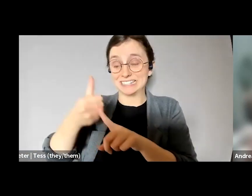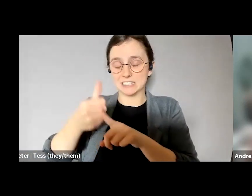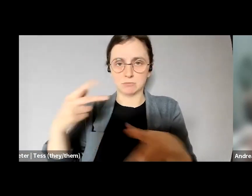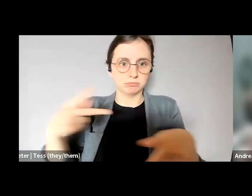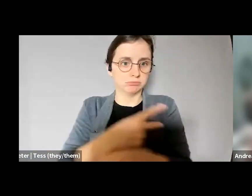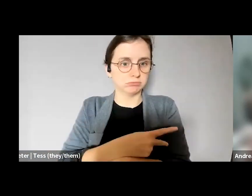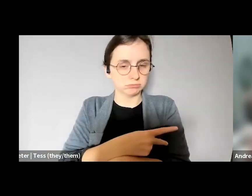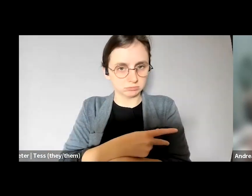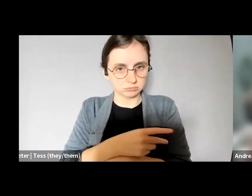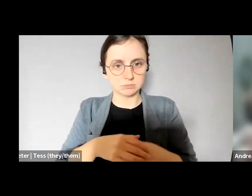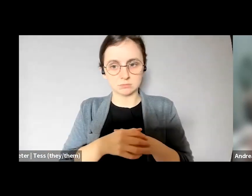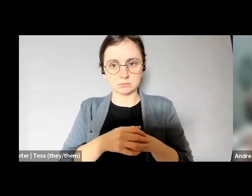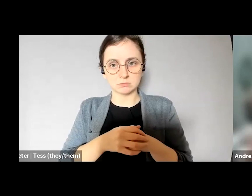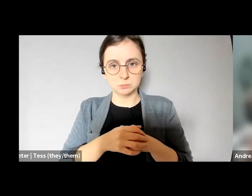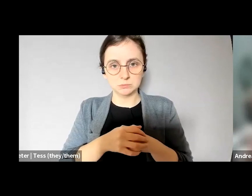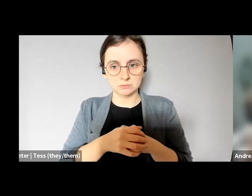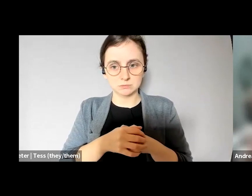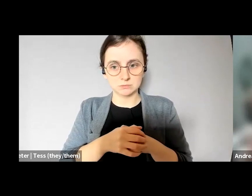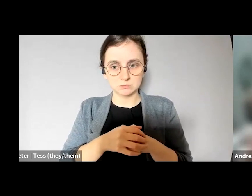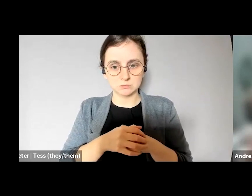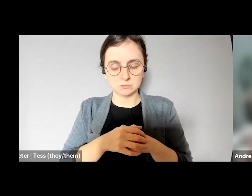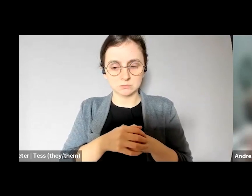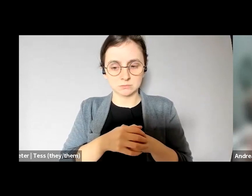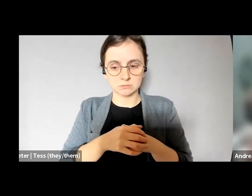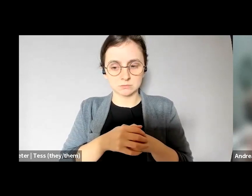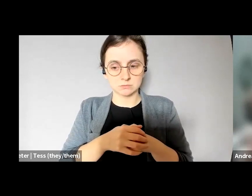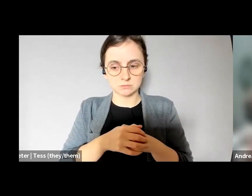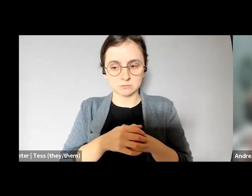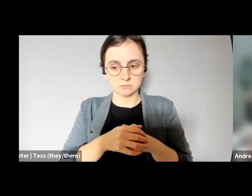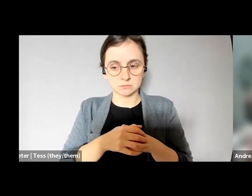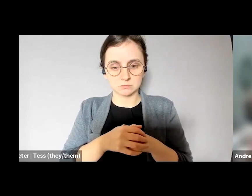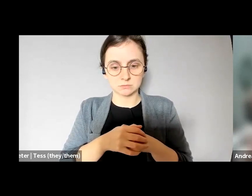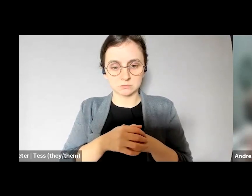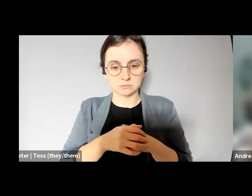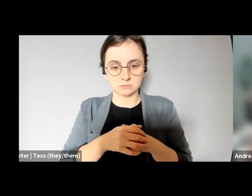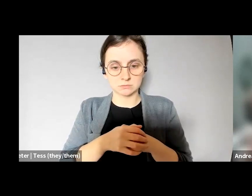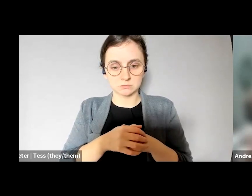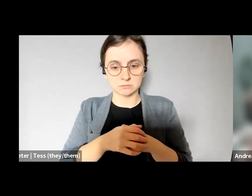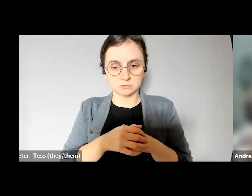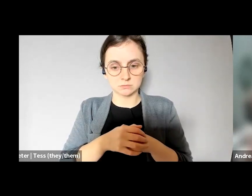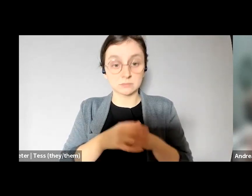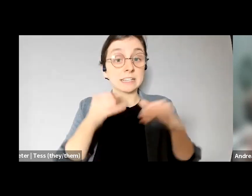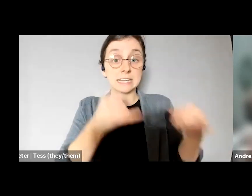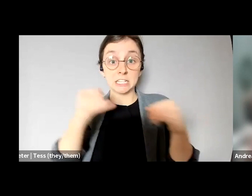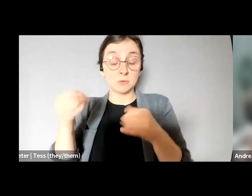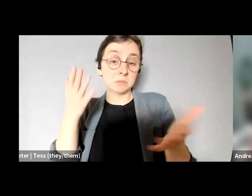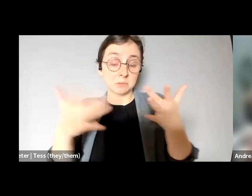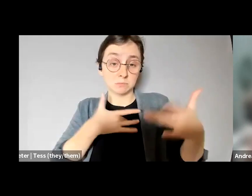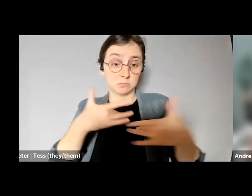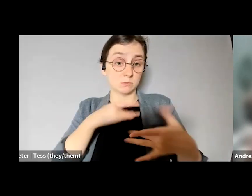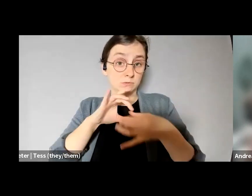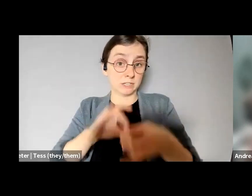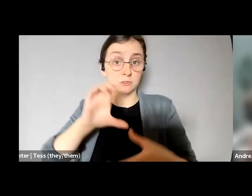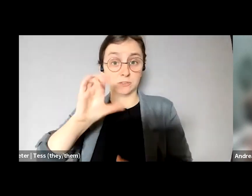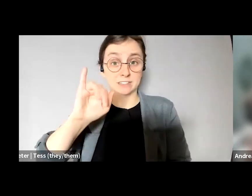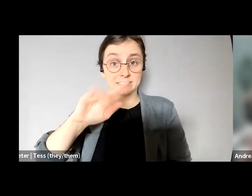with alleged perpetrators. And then individuals might worry about civil suit exposure, right? And